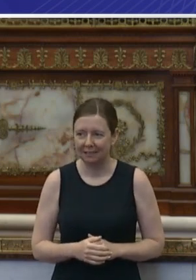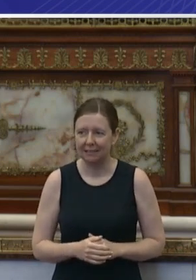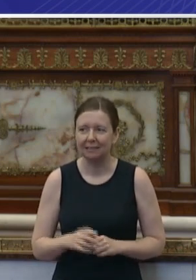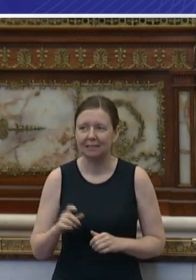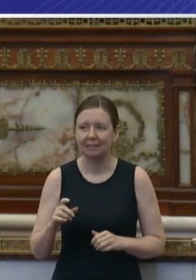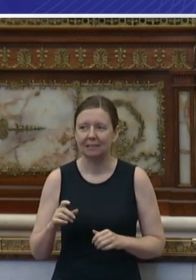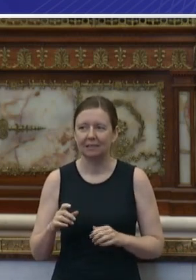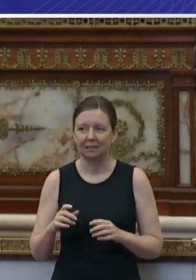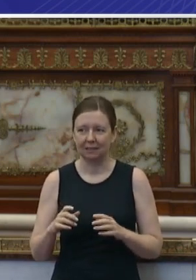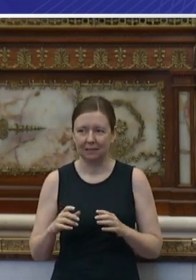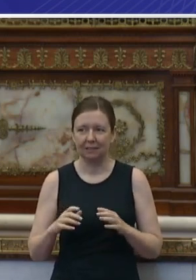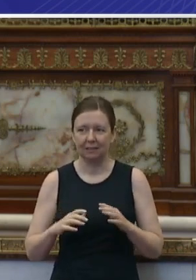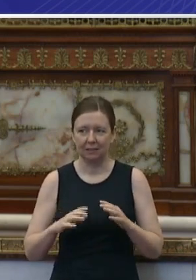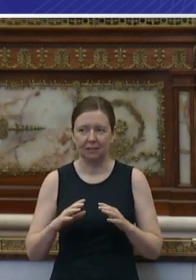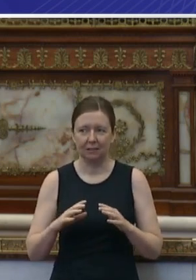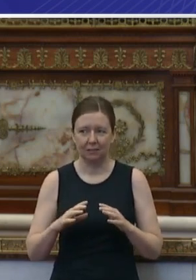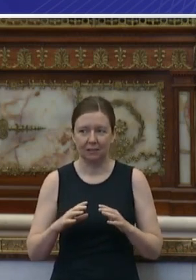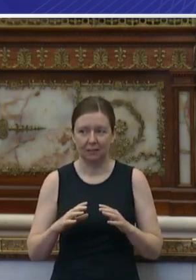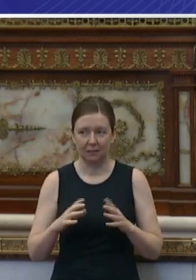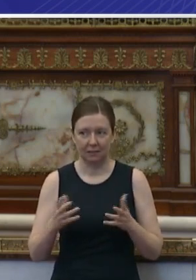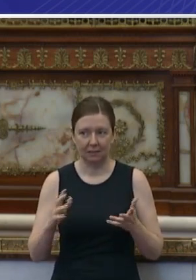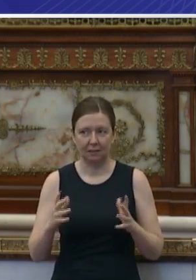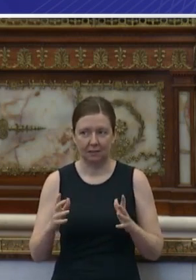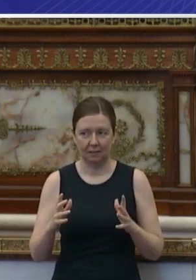a maximum of 4 hours